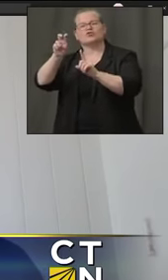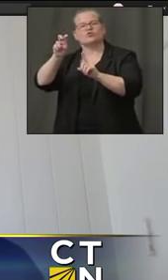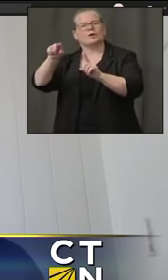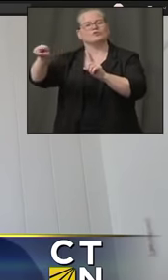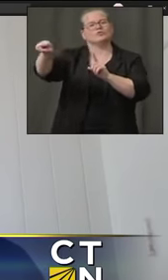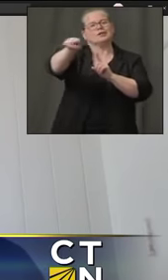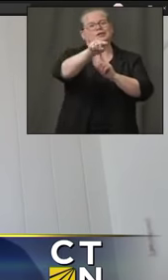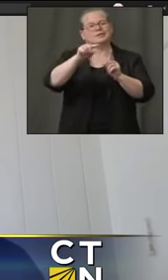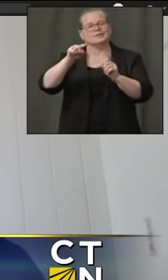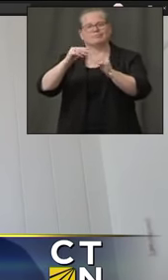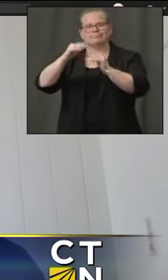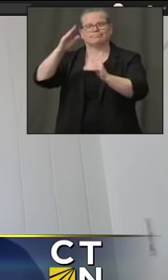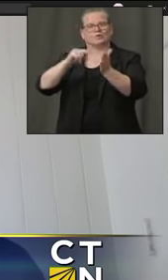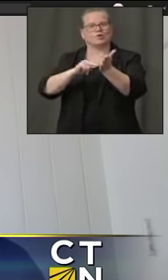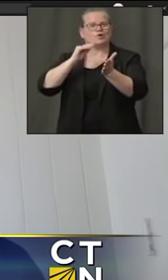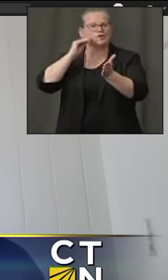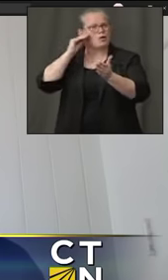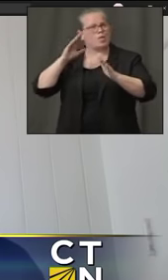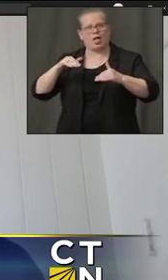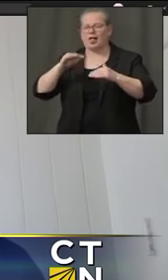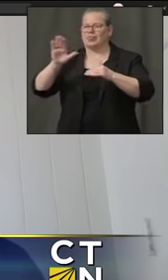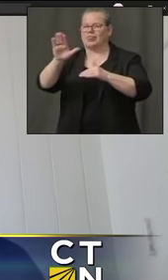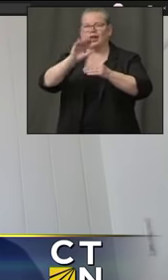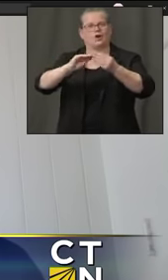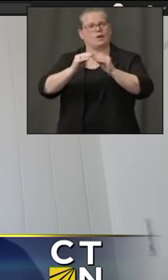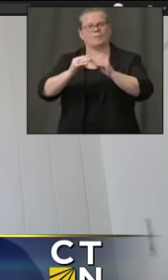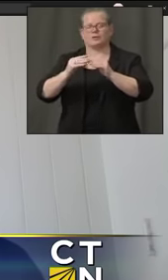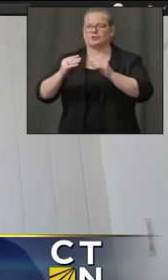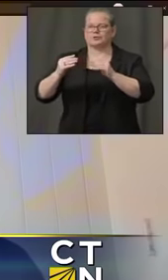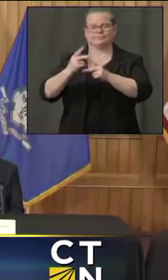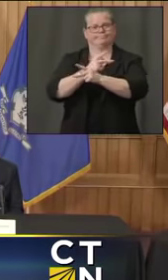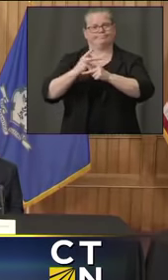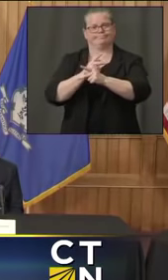together yet, but we hope to soon. Thank you.